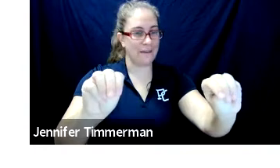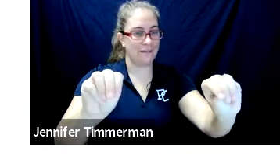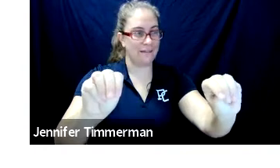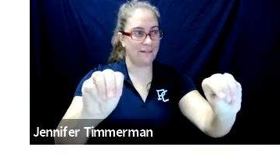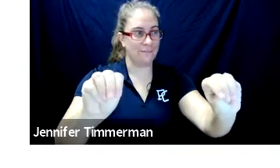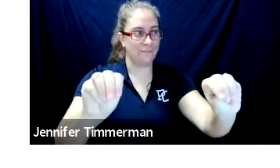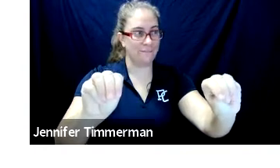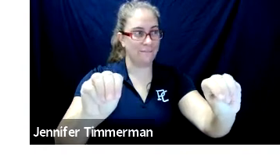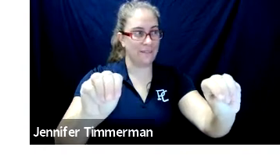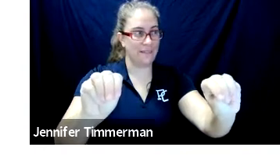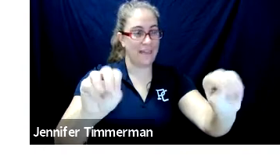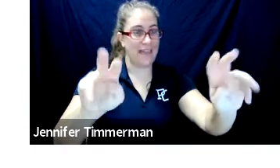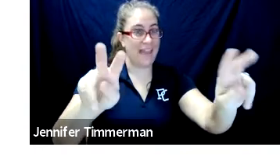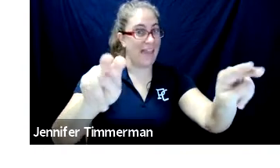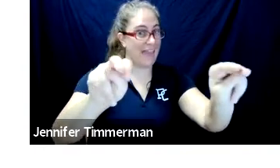M,